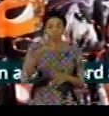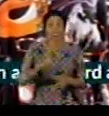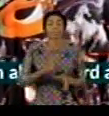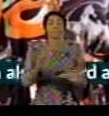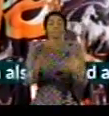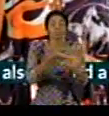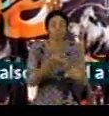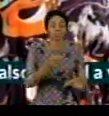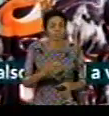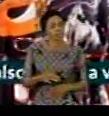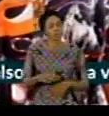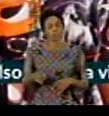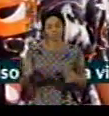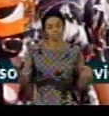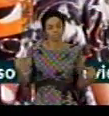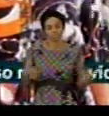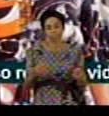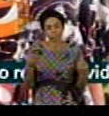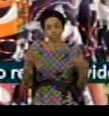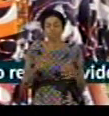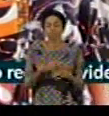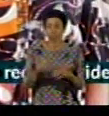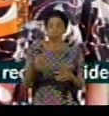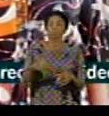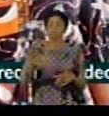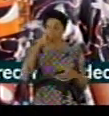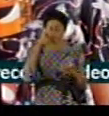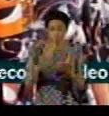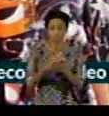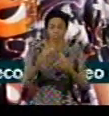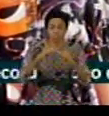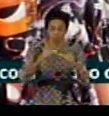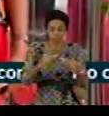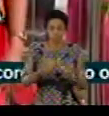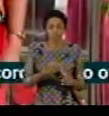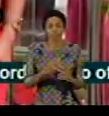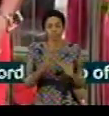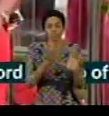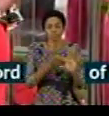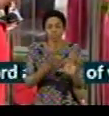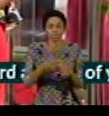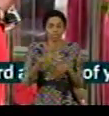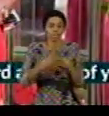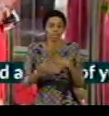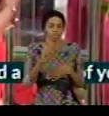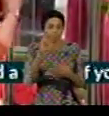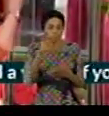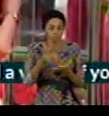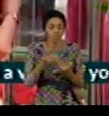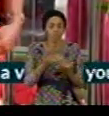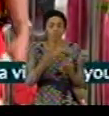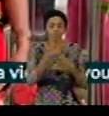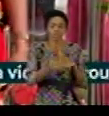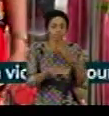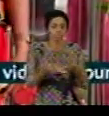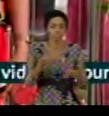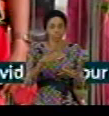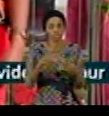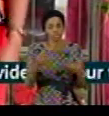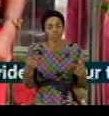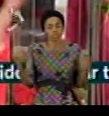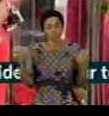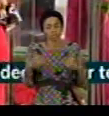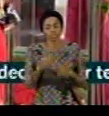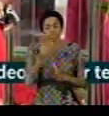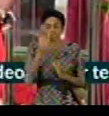one million match after the one million match during the program the thing sir